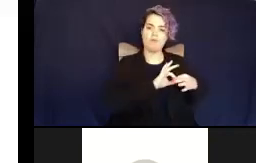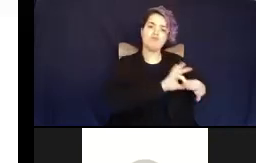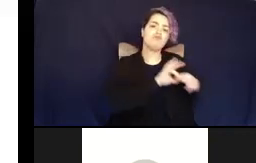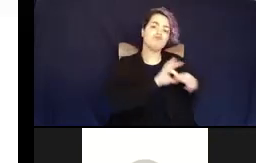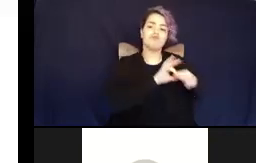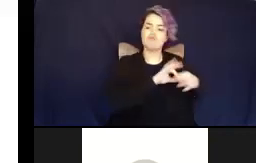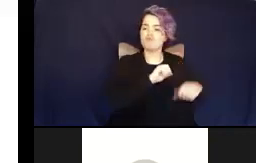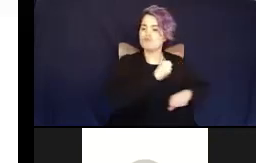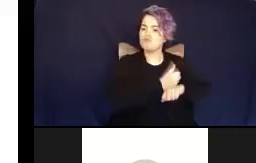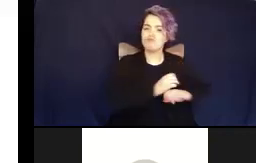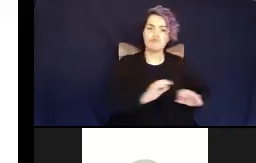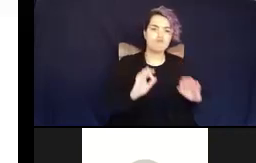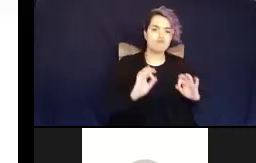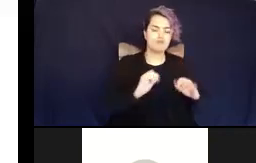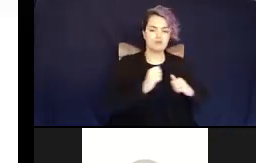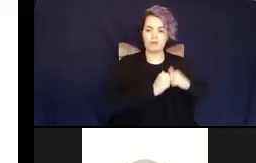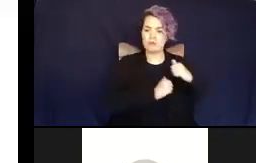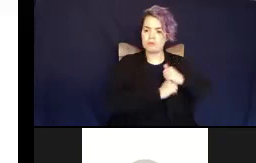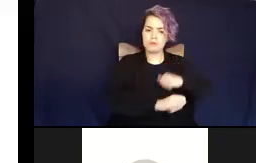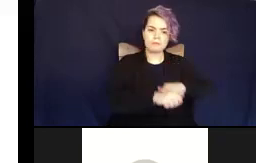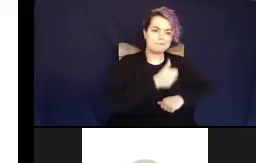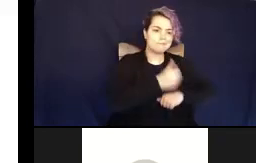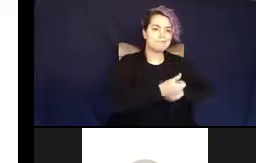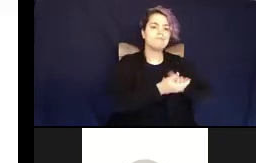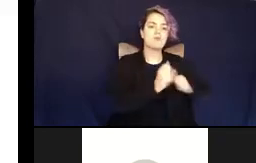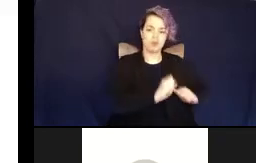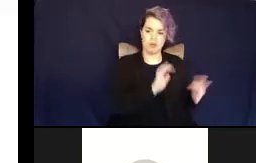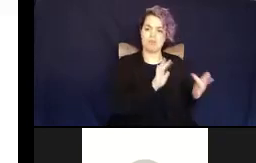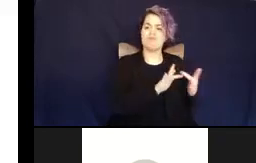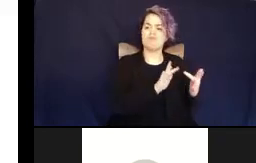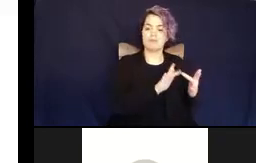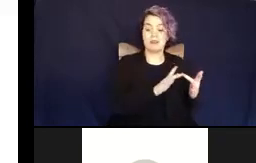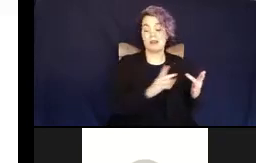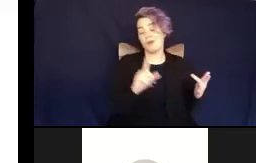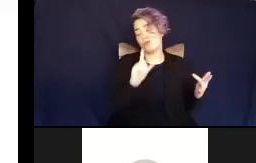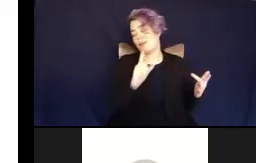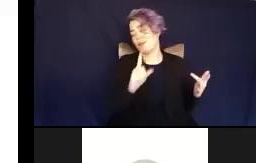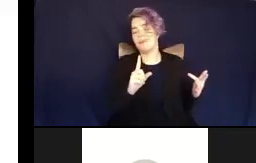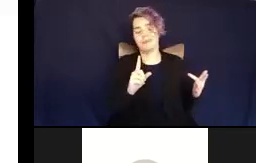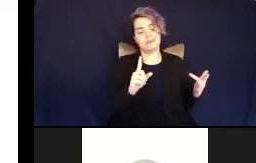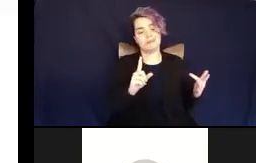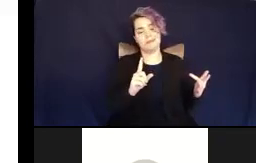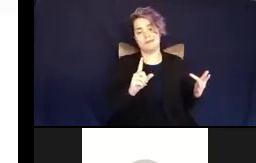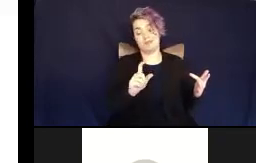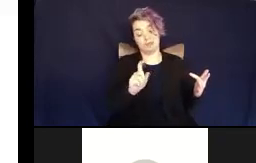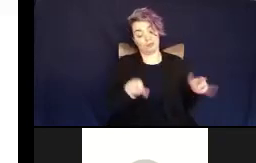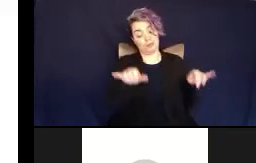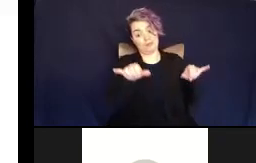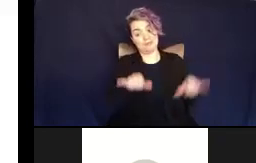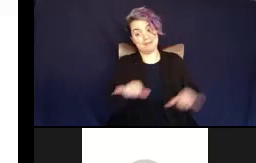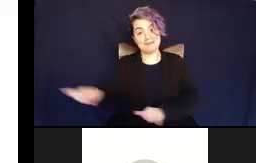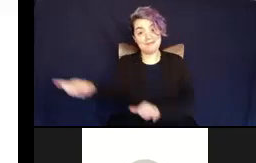an infrastructure that was already kind of in place, which frankly should be in place everywhere, but is not,